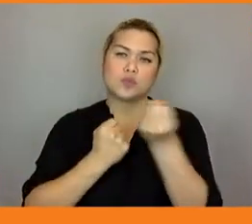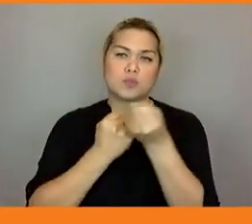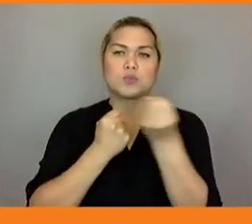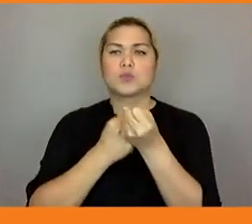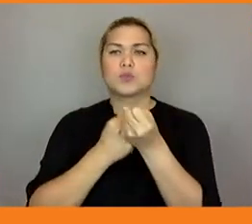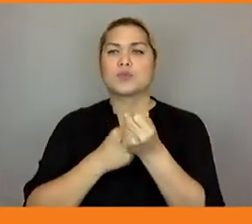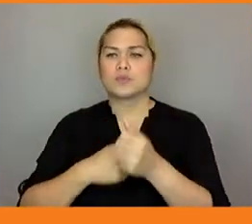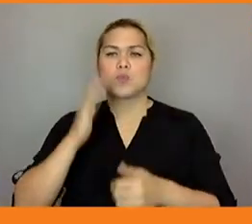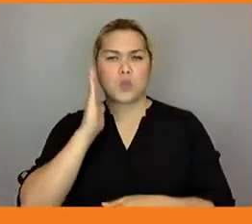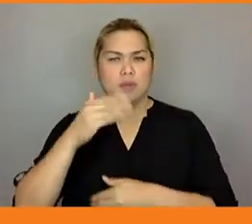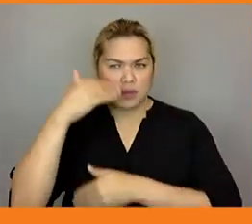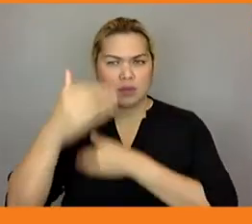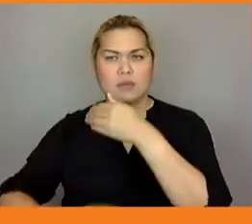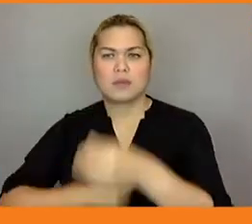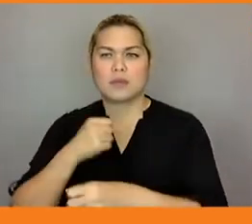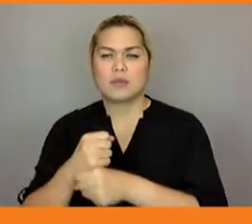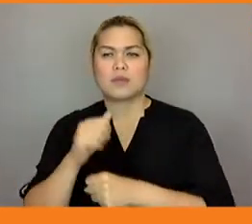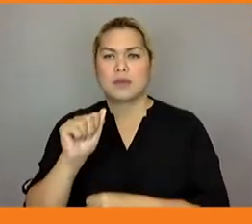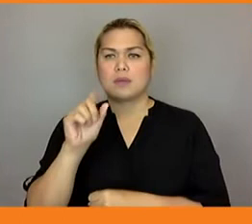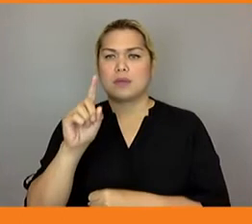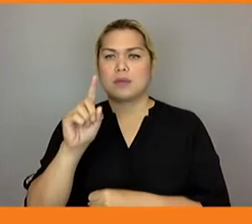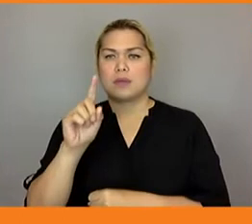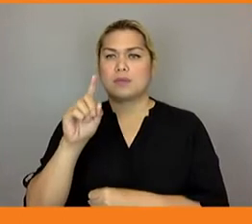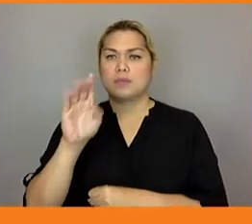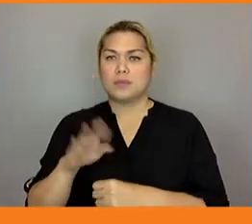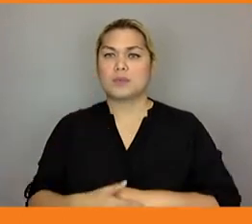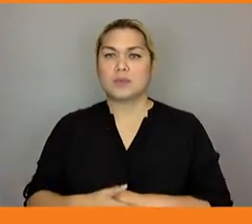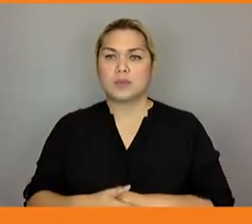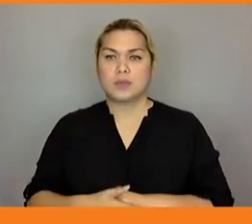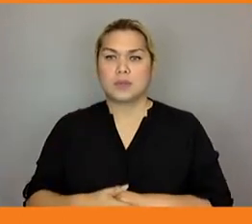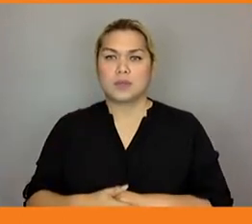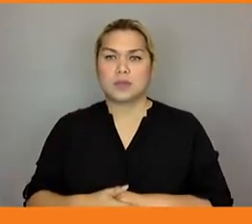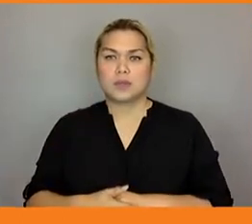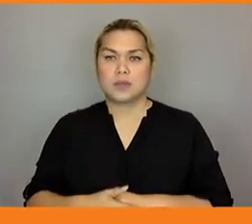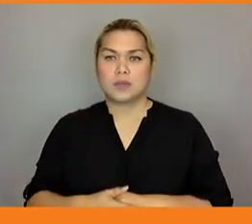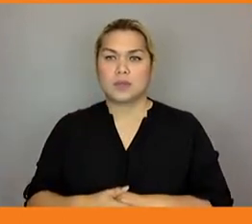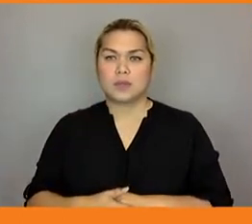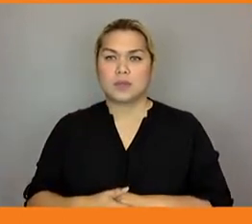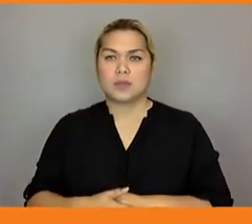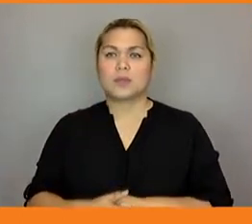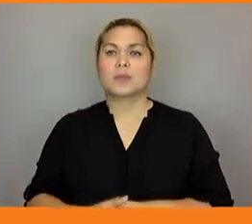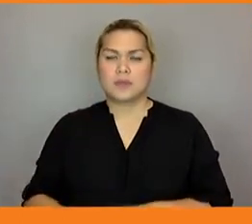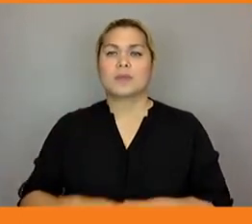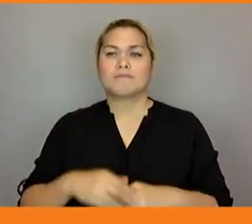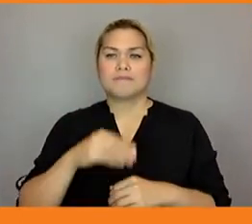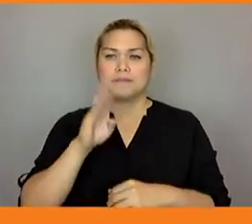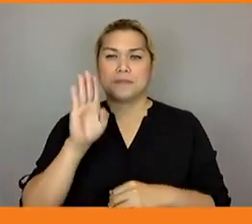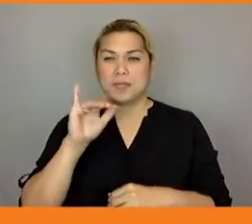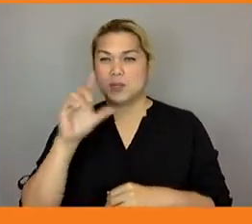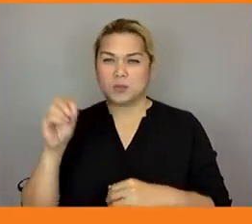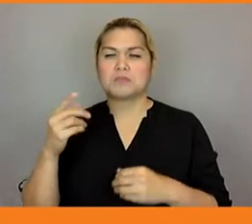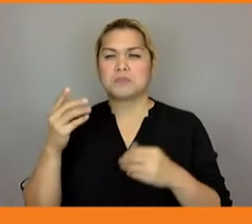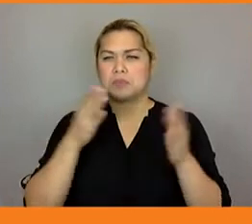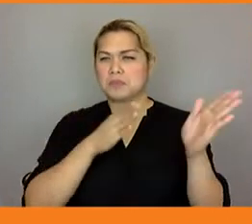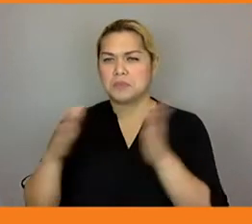Raghi, if you divide $100 billion by 12 years, you will come up with around $8.3 billion